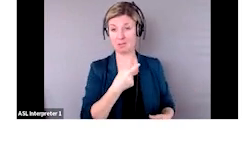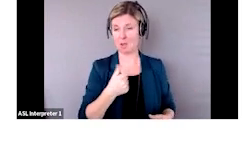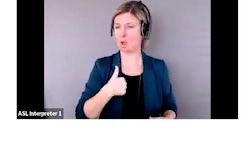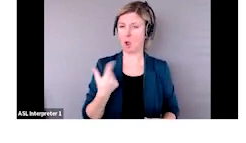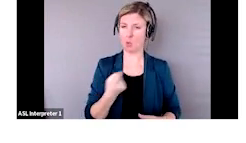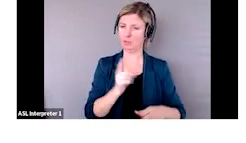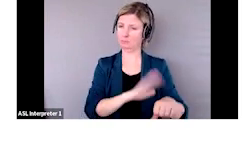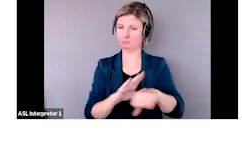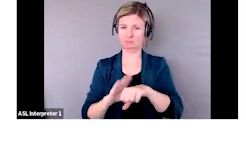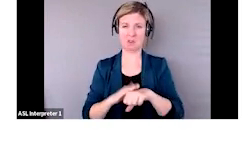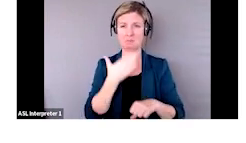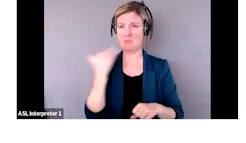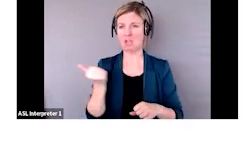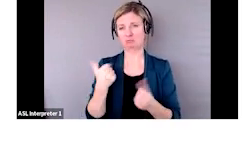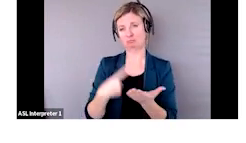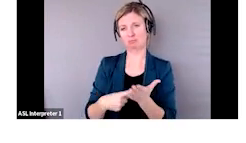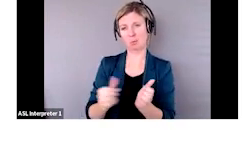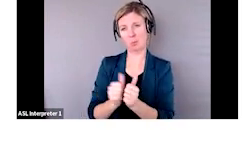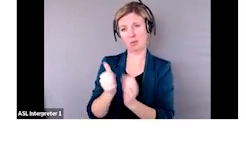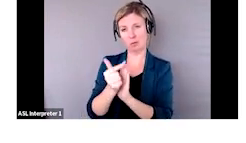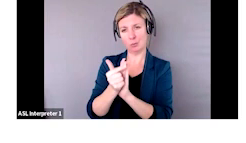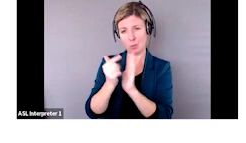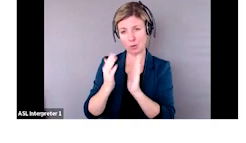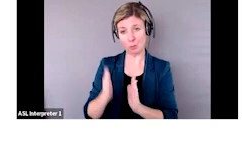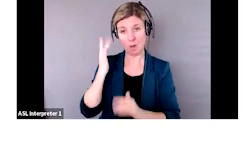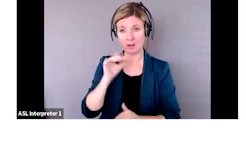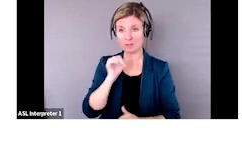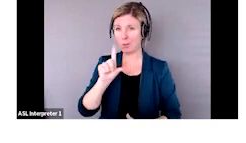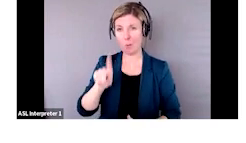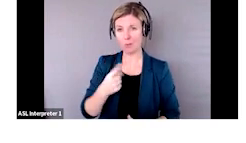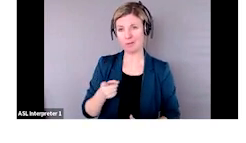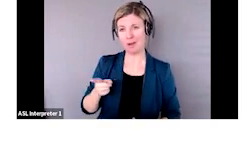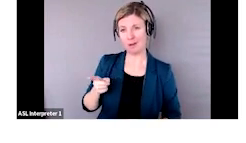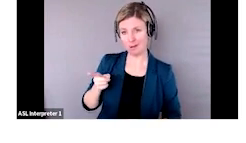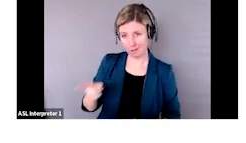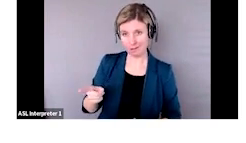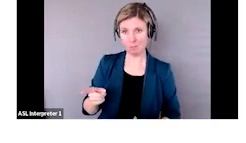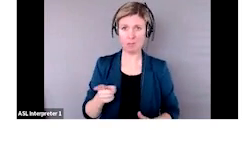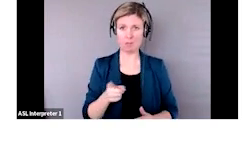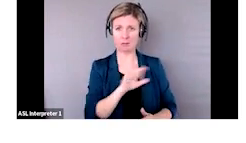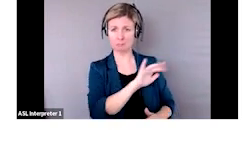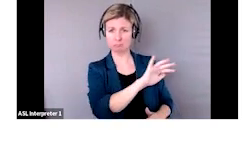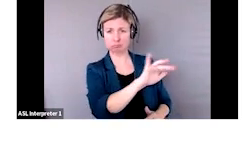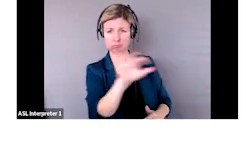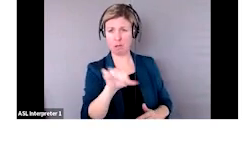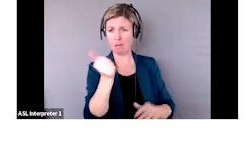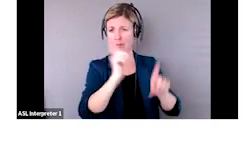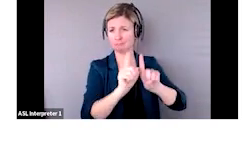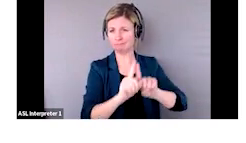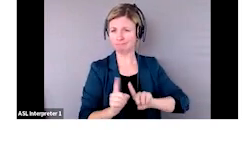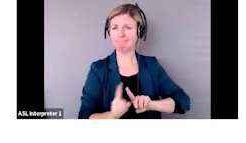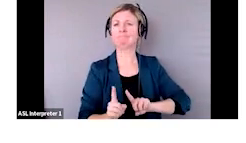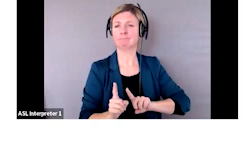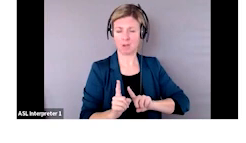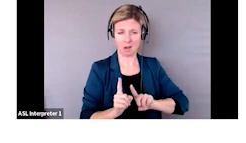has bigger implications than just Amazon. There are also do-it-yourself platforms that you can do a